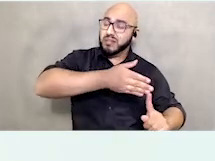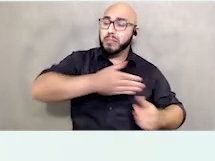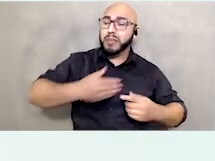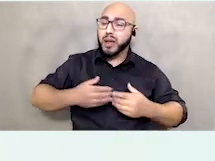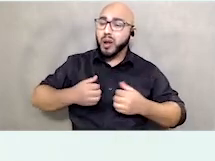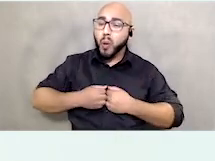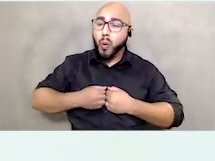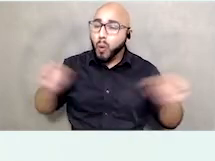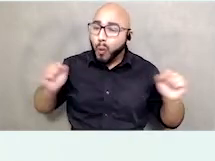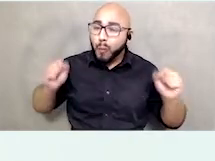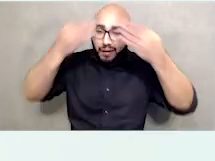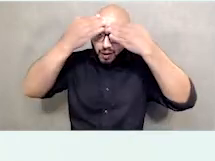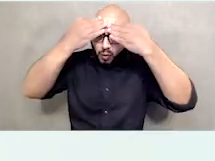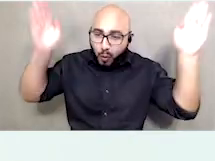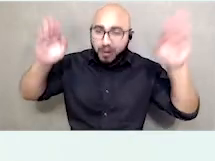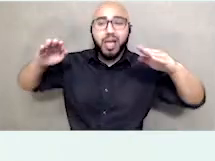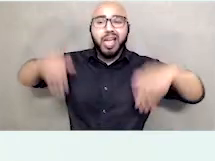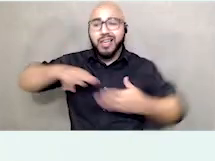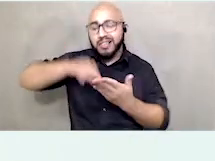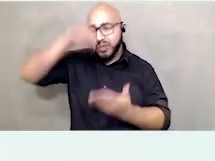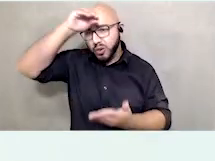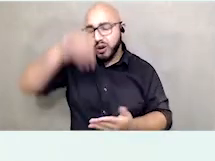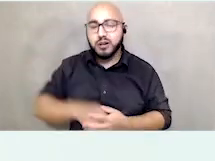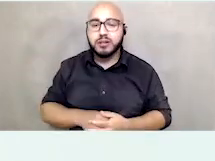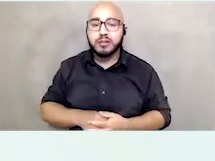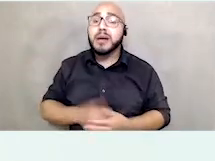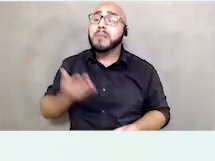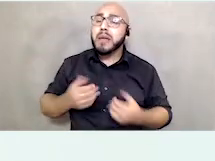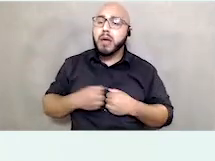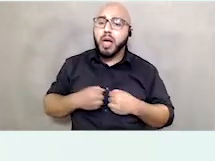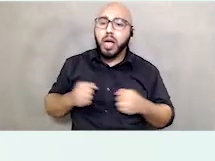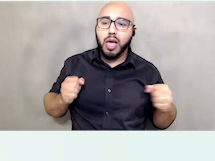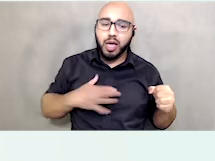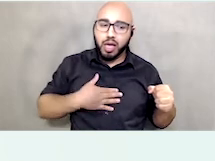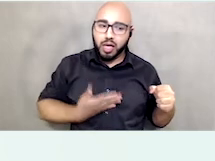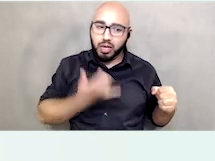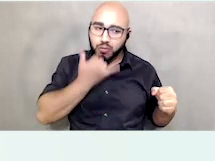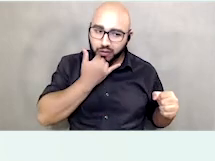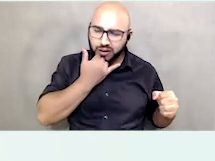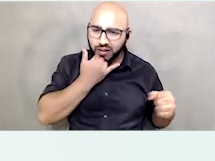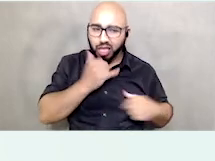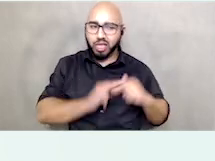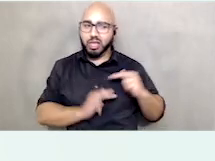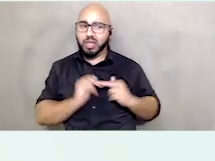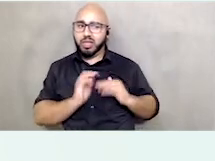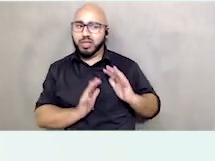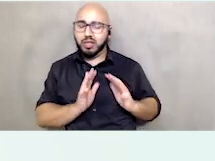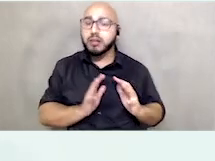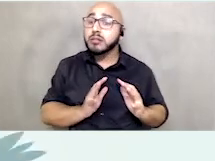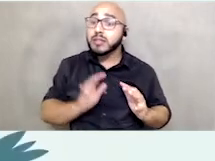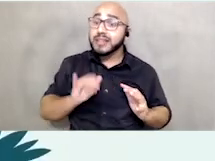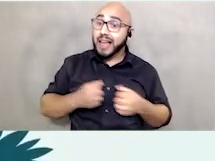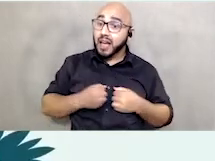haven't learned yet. Although it can feel really uncomfortable to admit when we're wrong or don't know something, that vulnerability leaves room for us